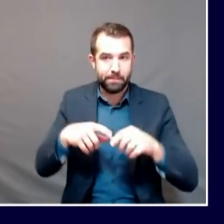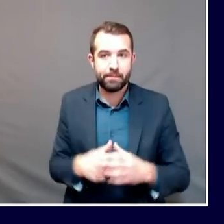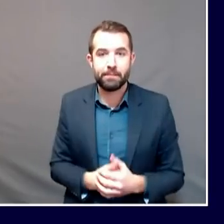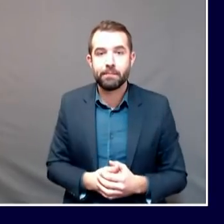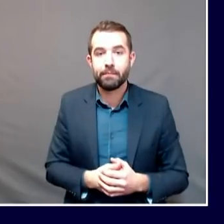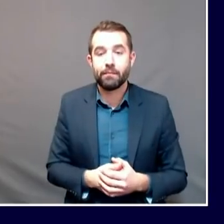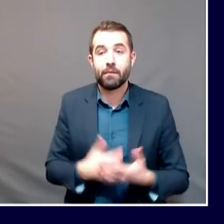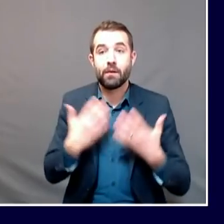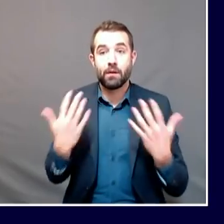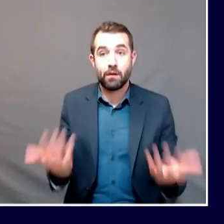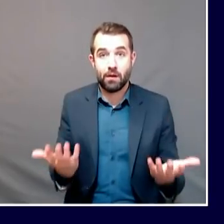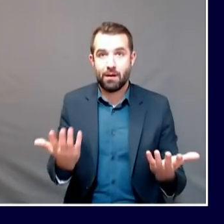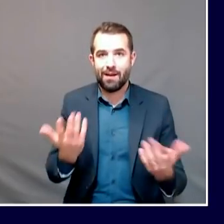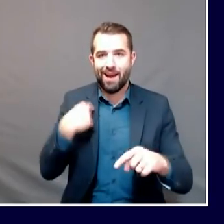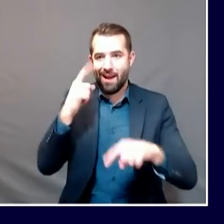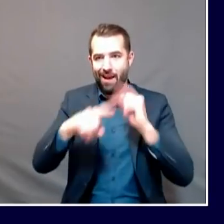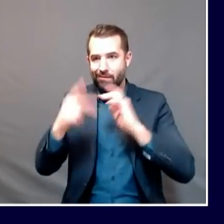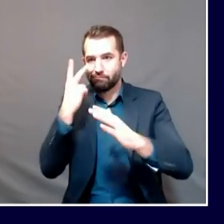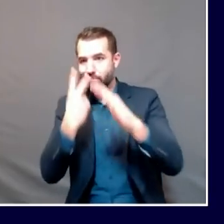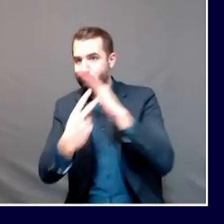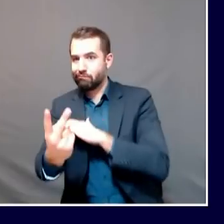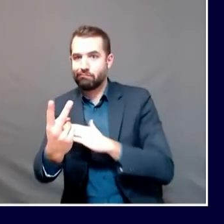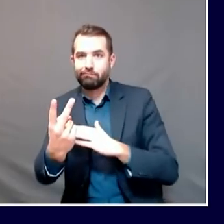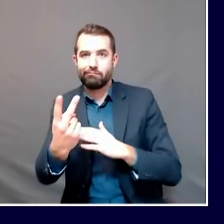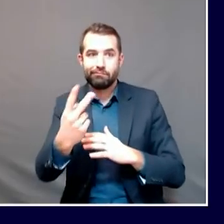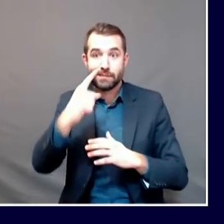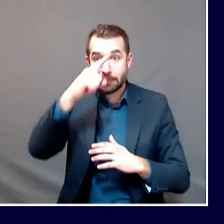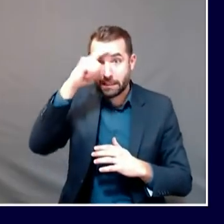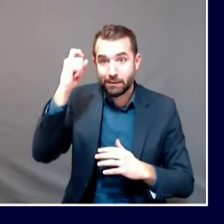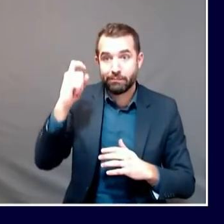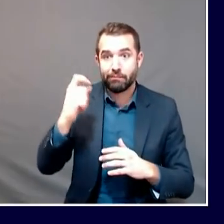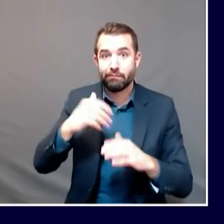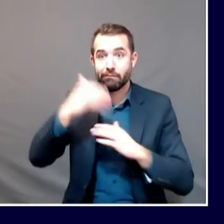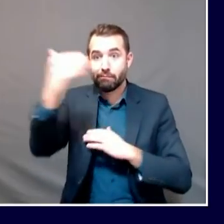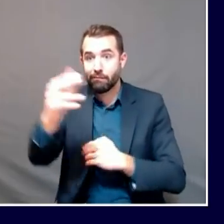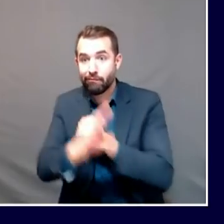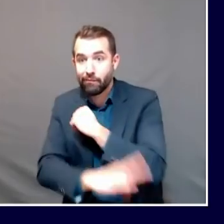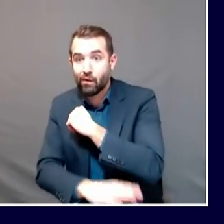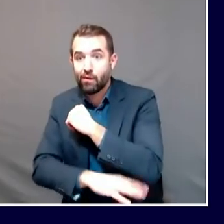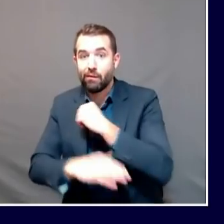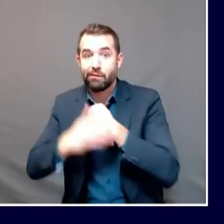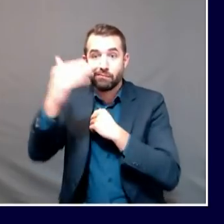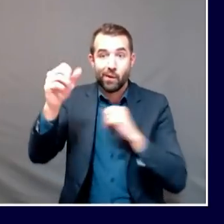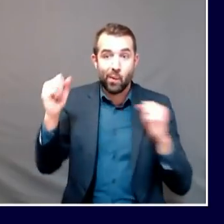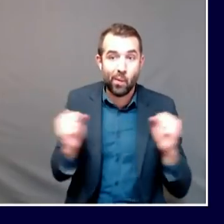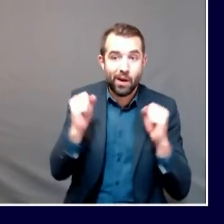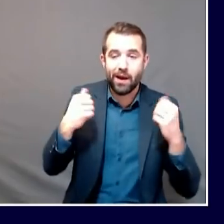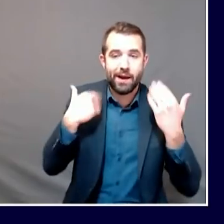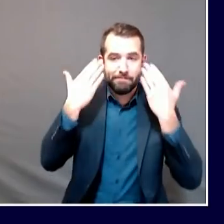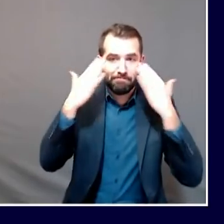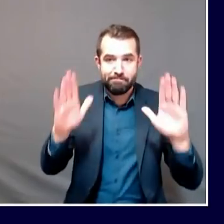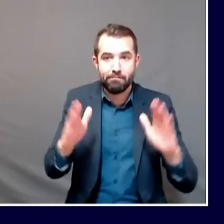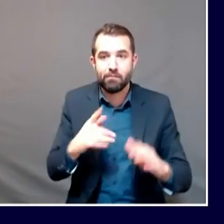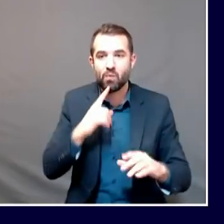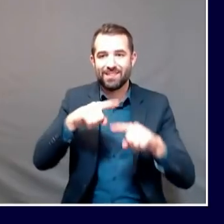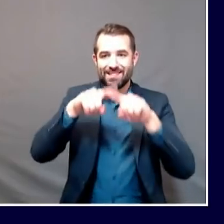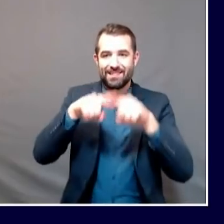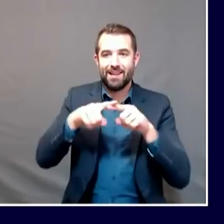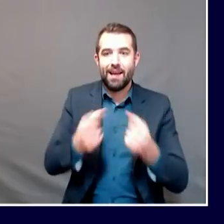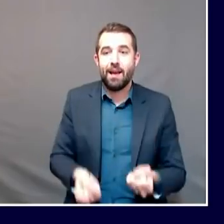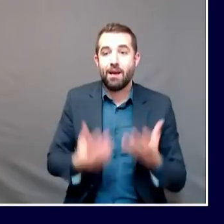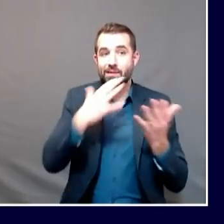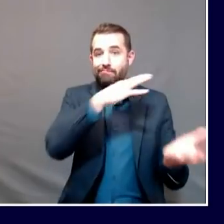of how long that may be. It really is a function of how much vaccine we are able to receive and then how quickly we can